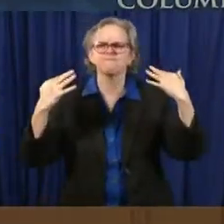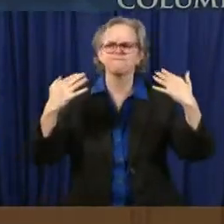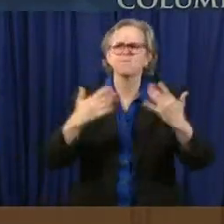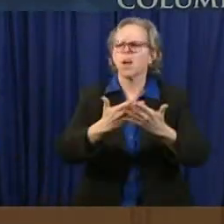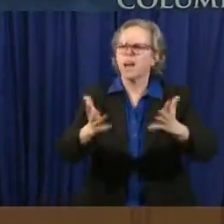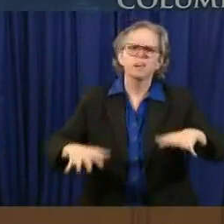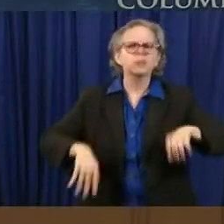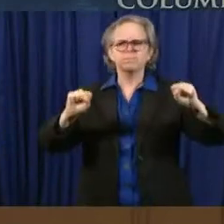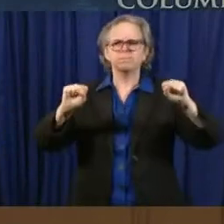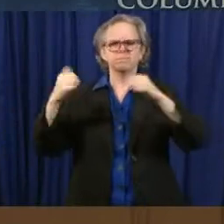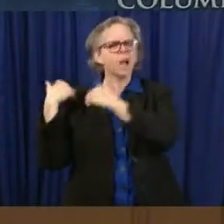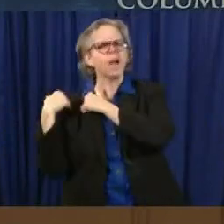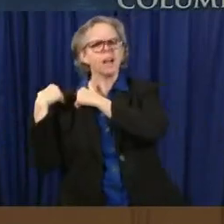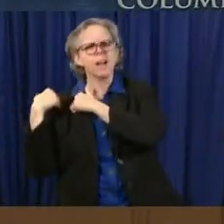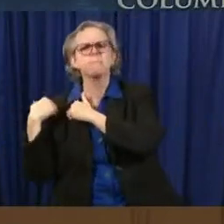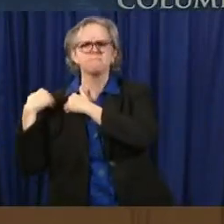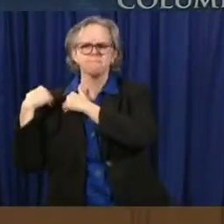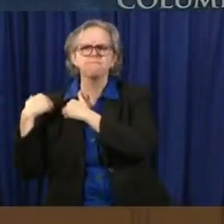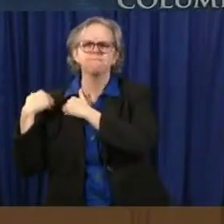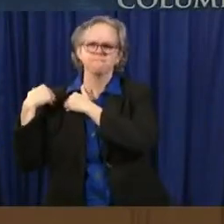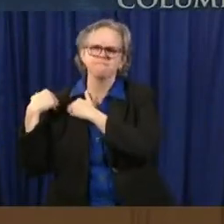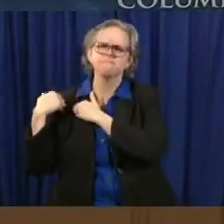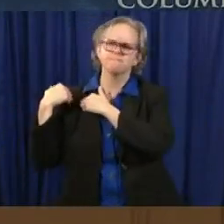You gotta rise.